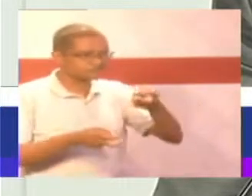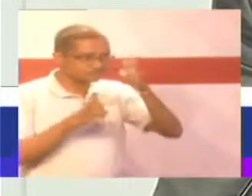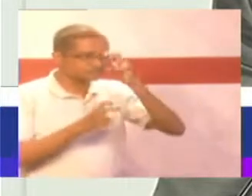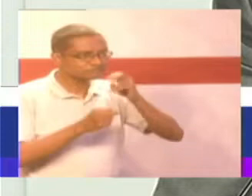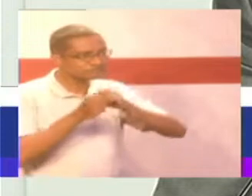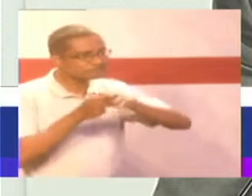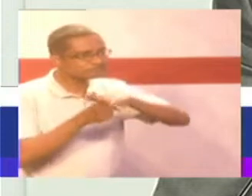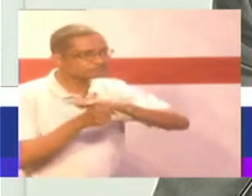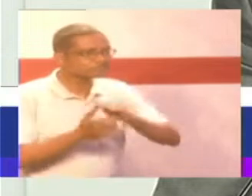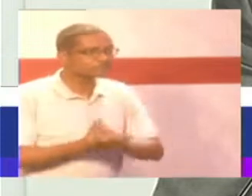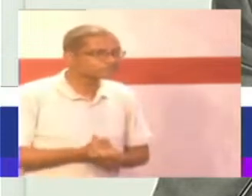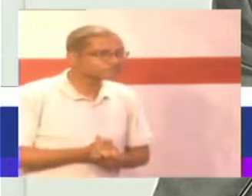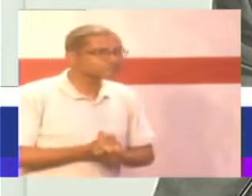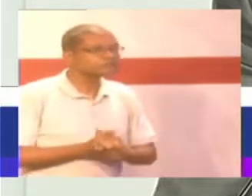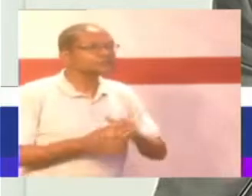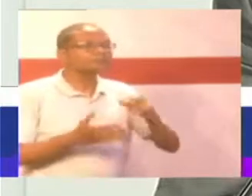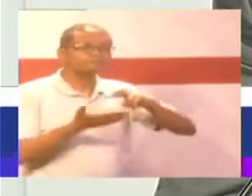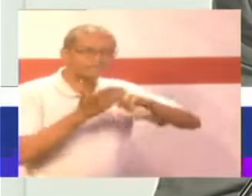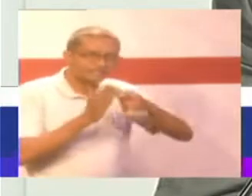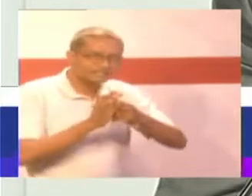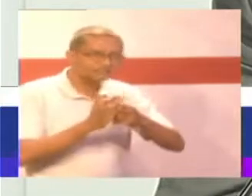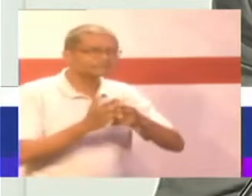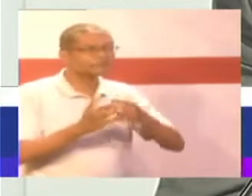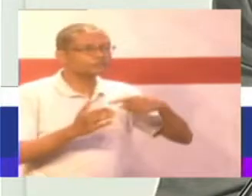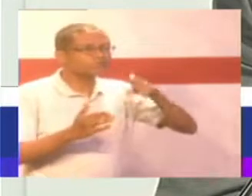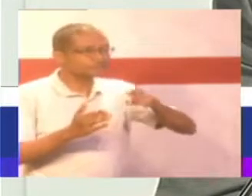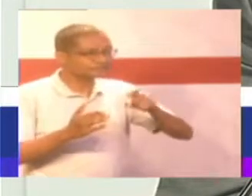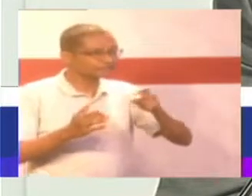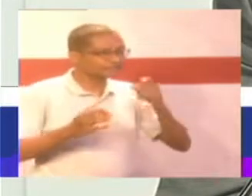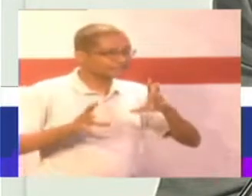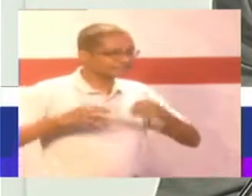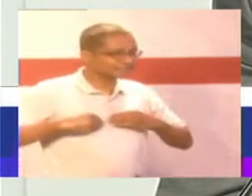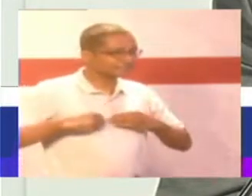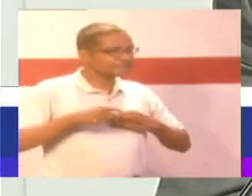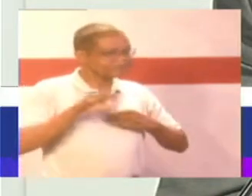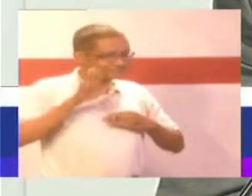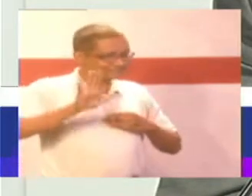is appropriate and necessary, and I'm just hoping that that